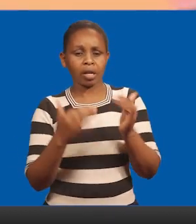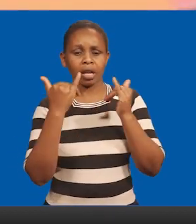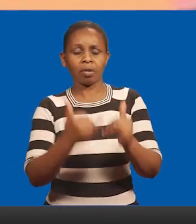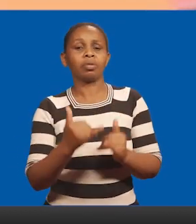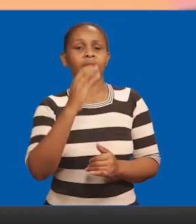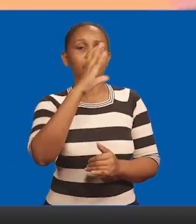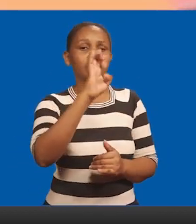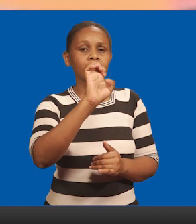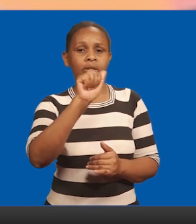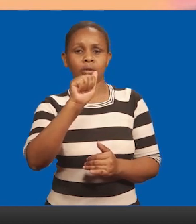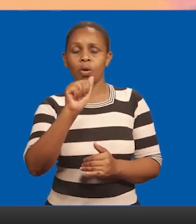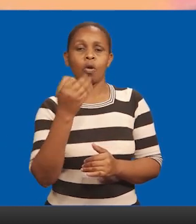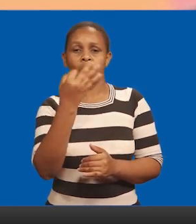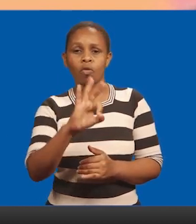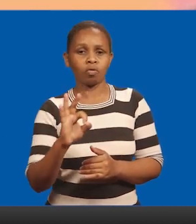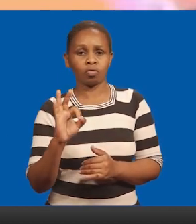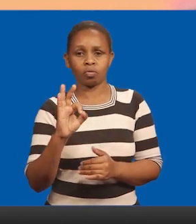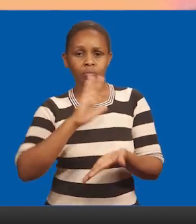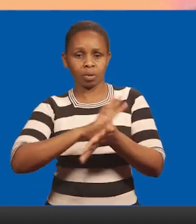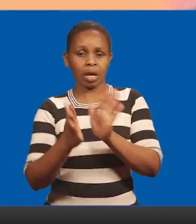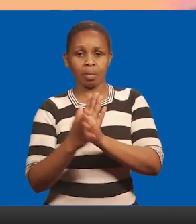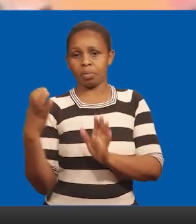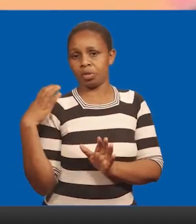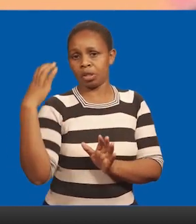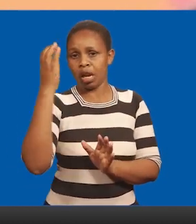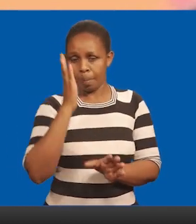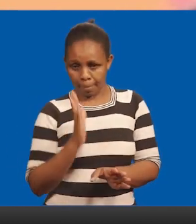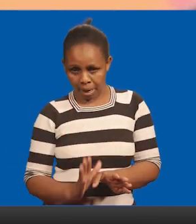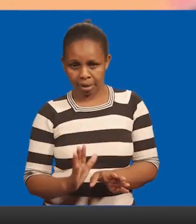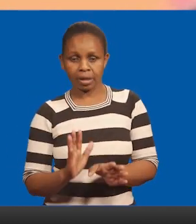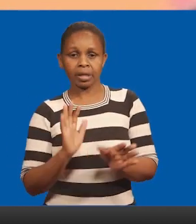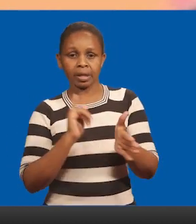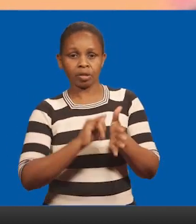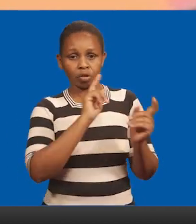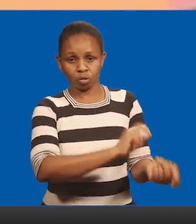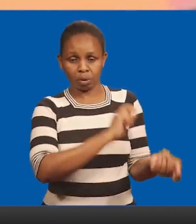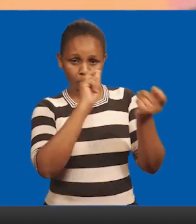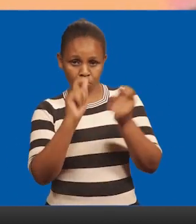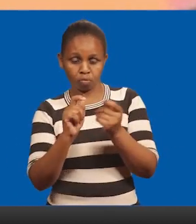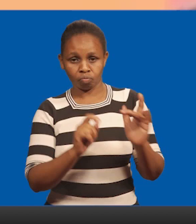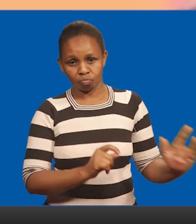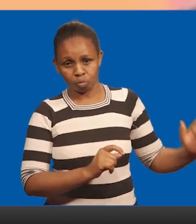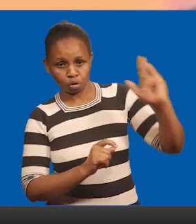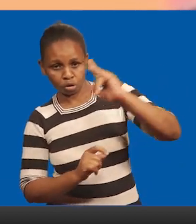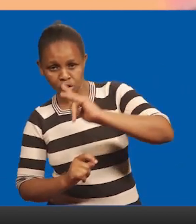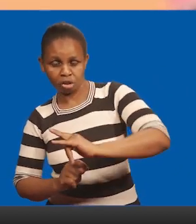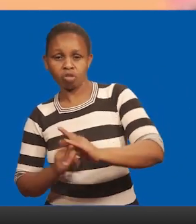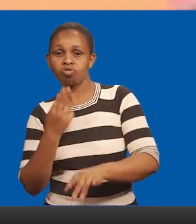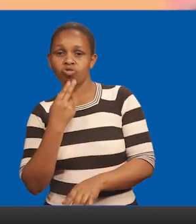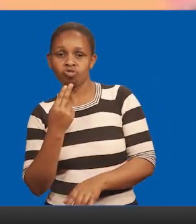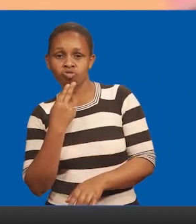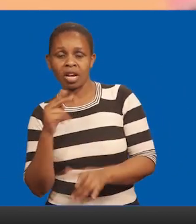became the chairman of the Apex party there was a lot of importation by mumias Sugar importing sugar